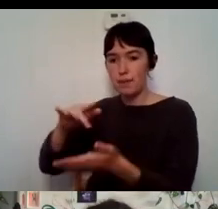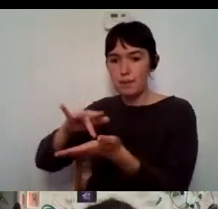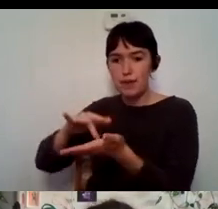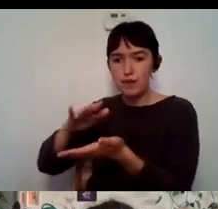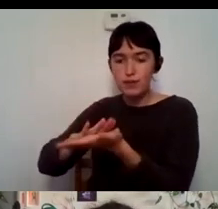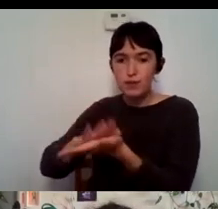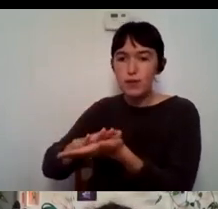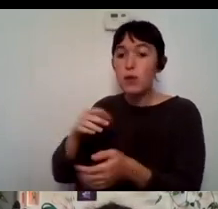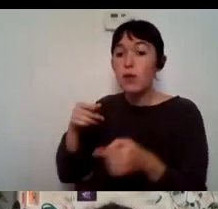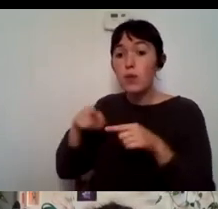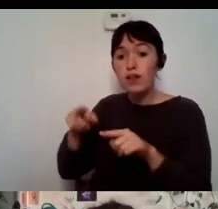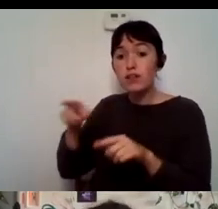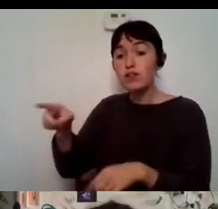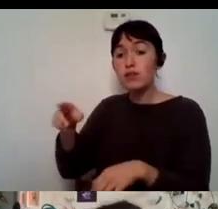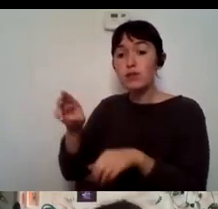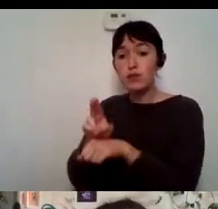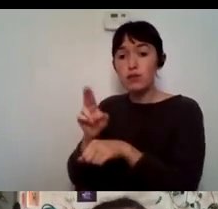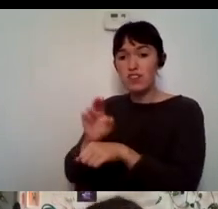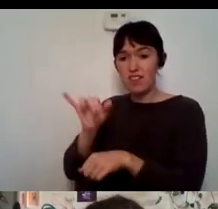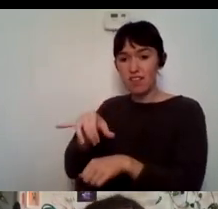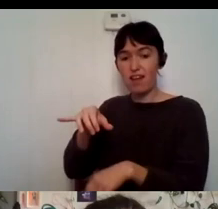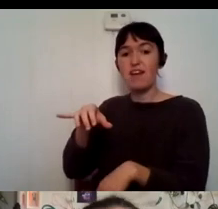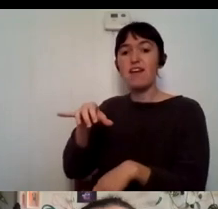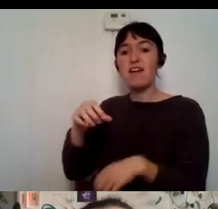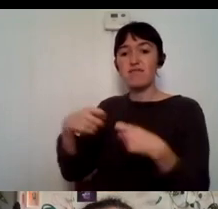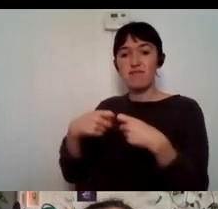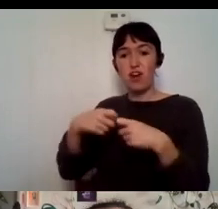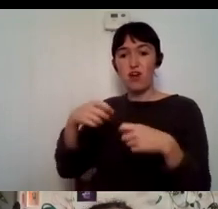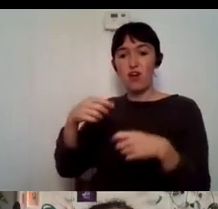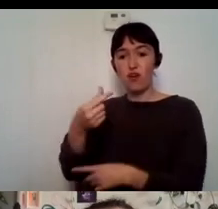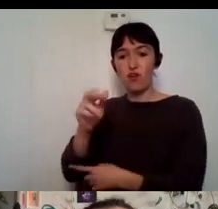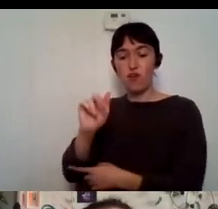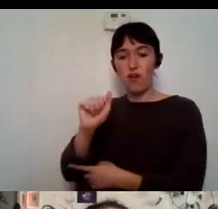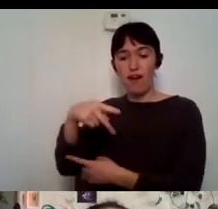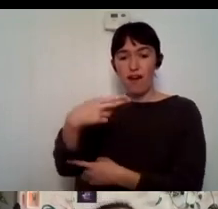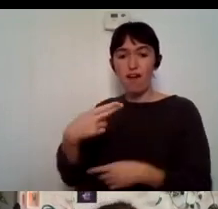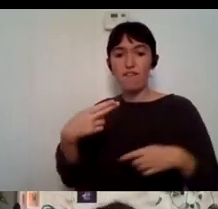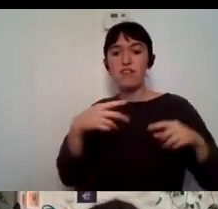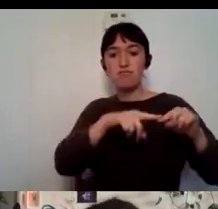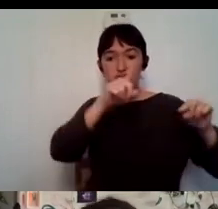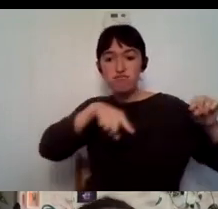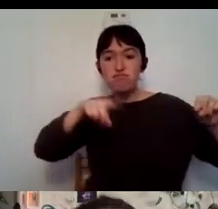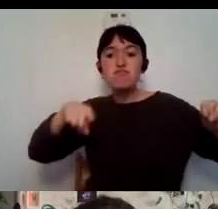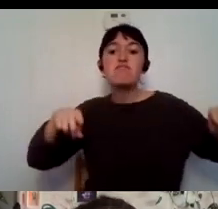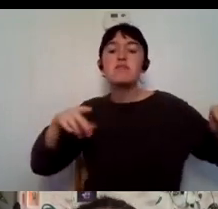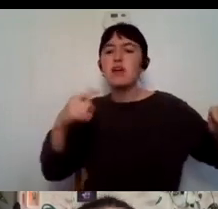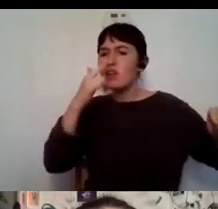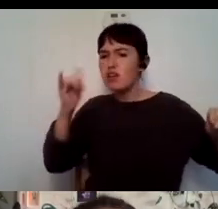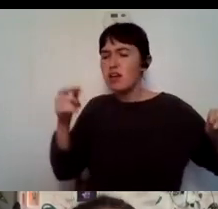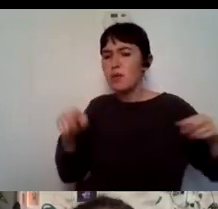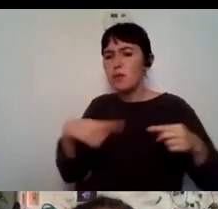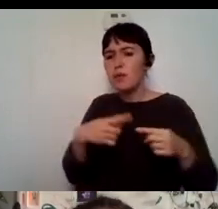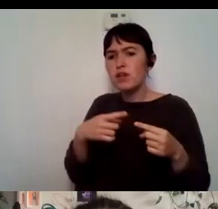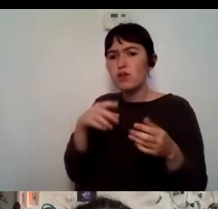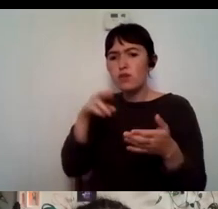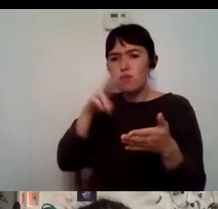electroencephalograph Correct. cap, Gold star. Thank you so much. What does it look like if you're reading, for example, or doing